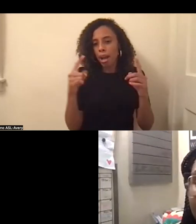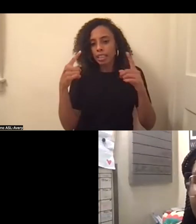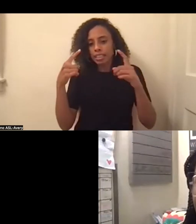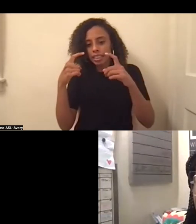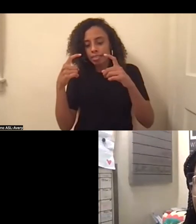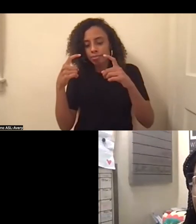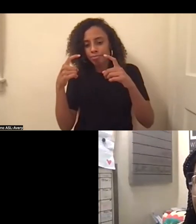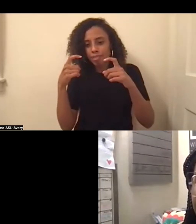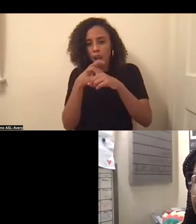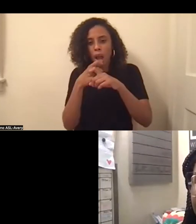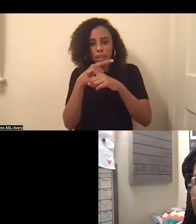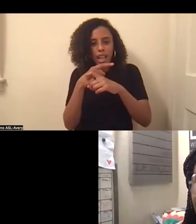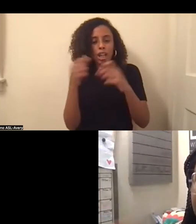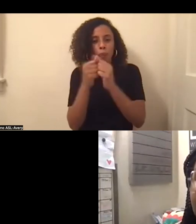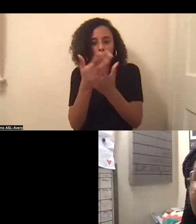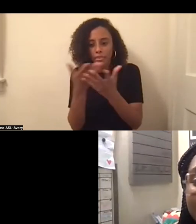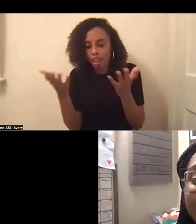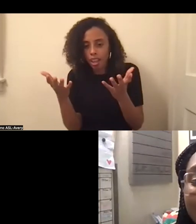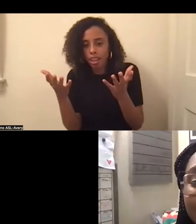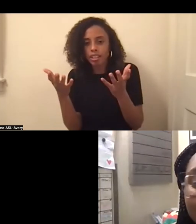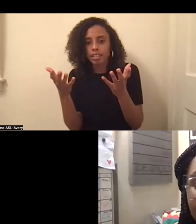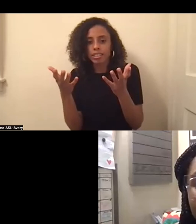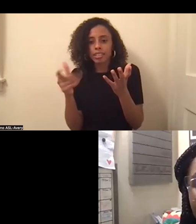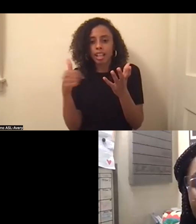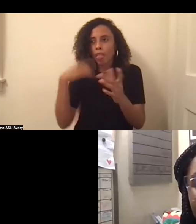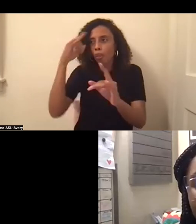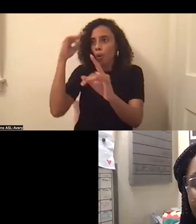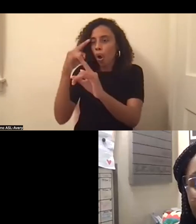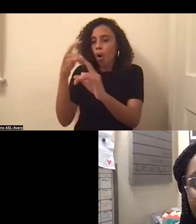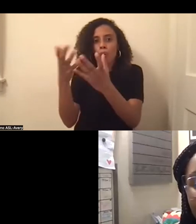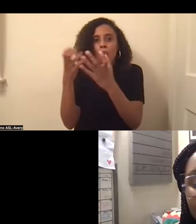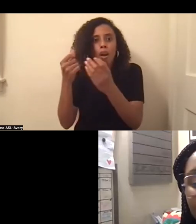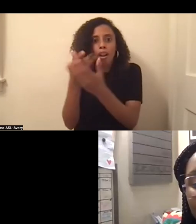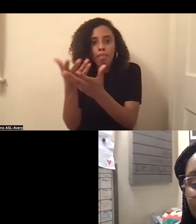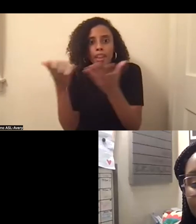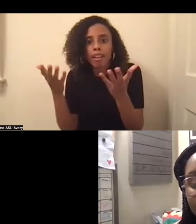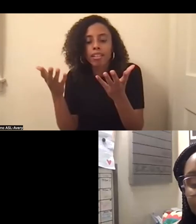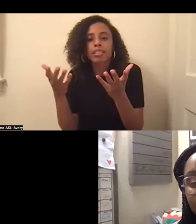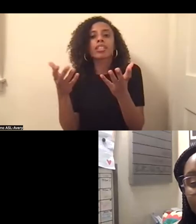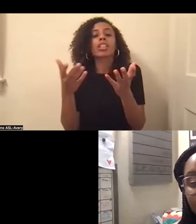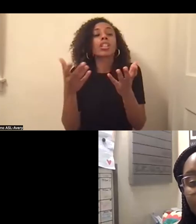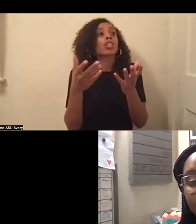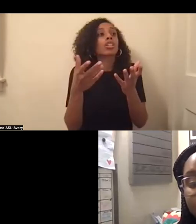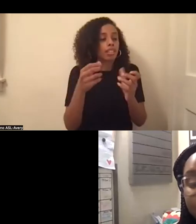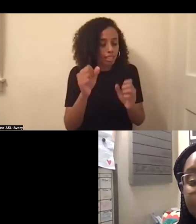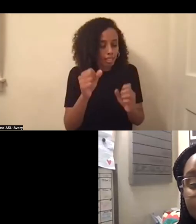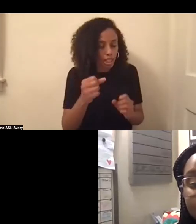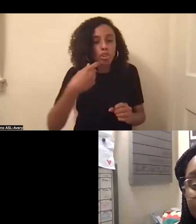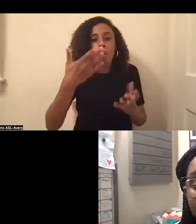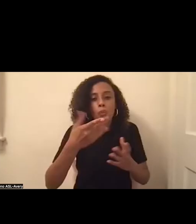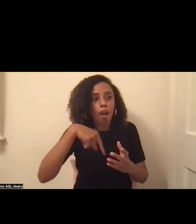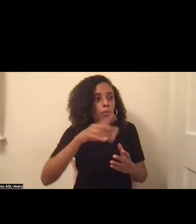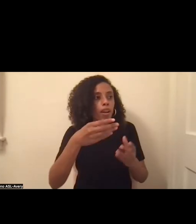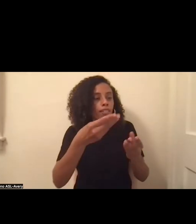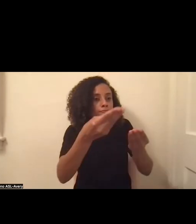things and the acquisition of things. And so what we're fed about love, right? If you